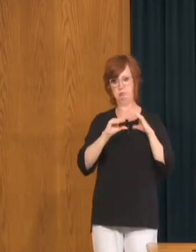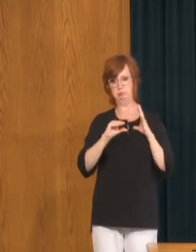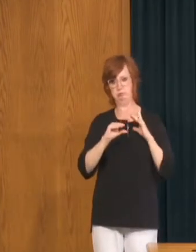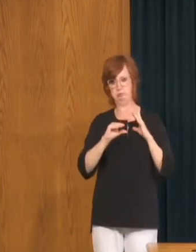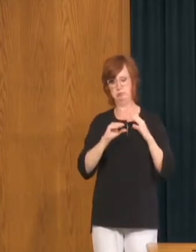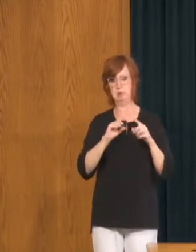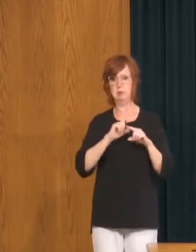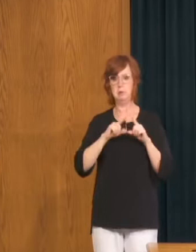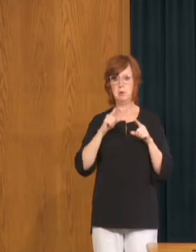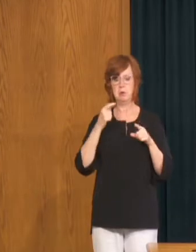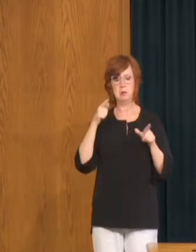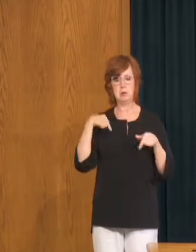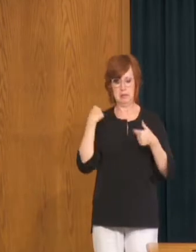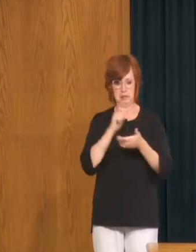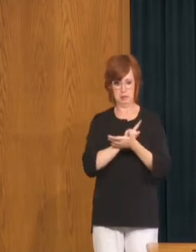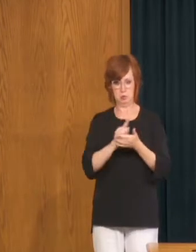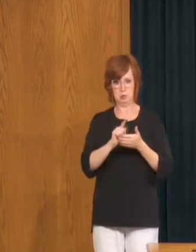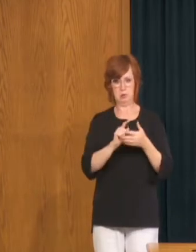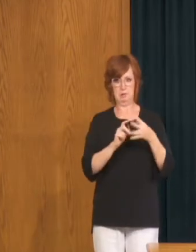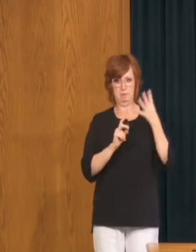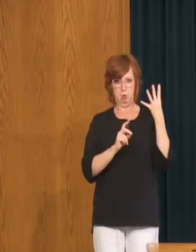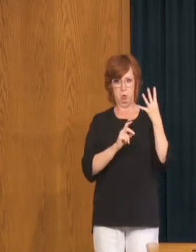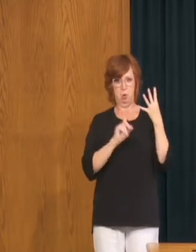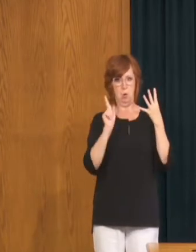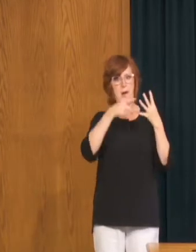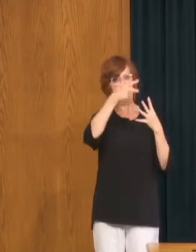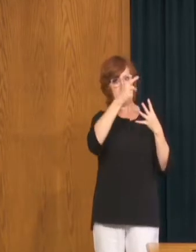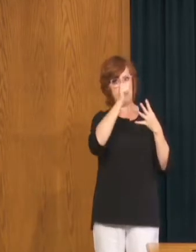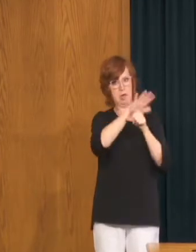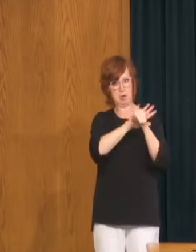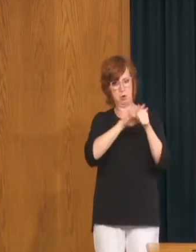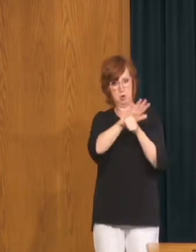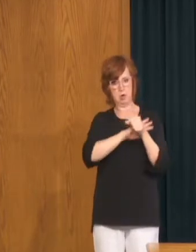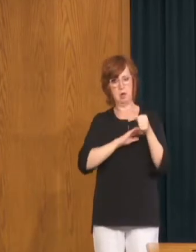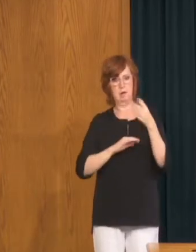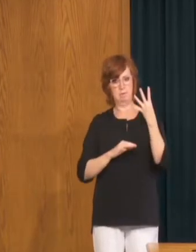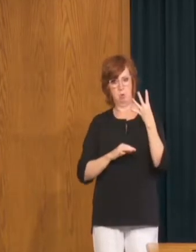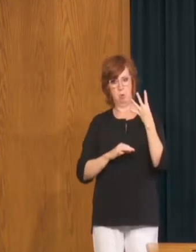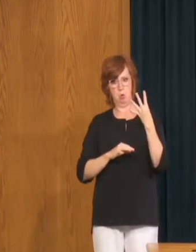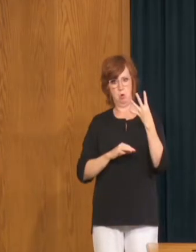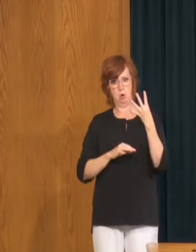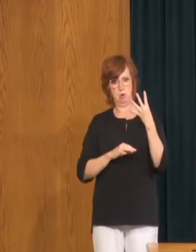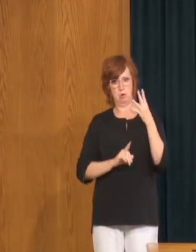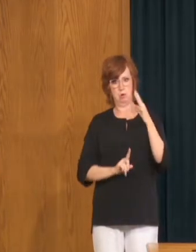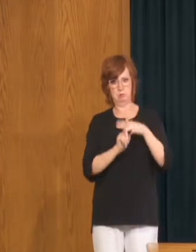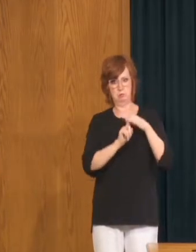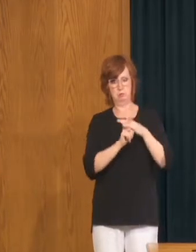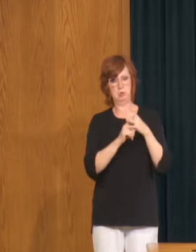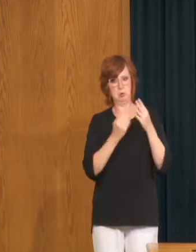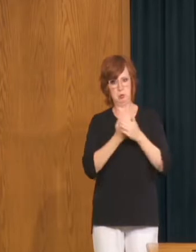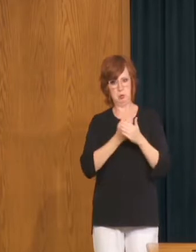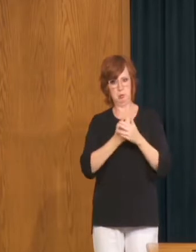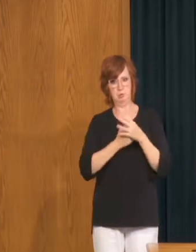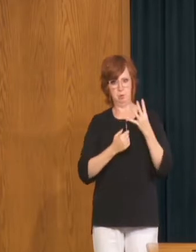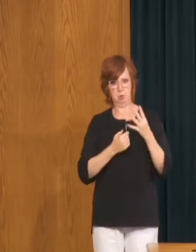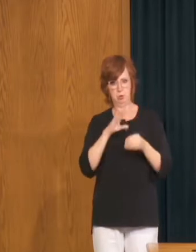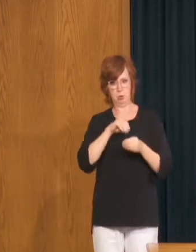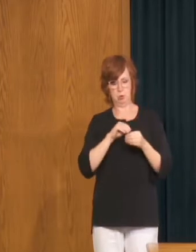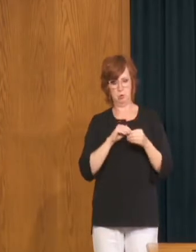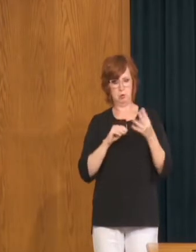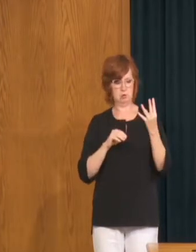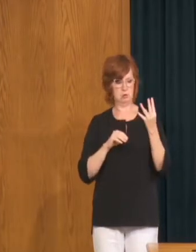4 cases in the last 1 week in the Prince Albert area. And I think this is the kind of and